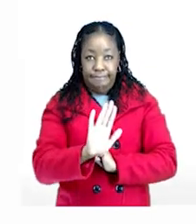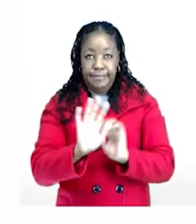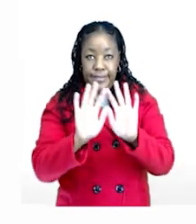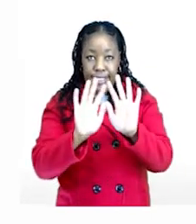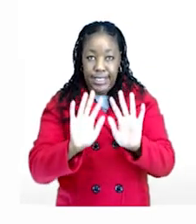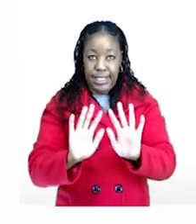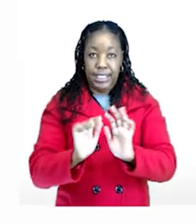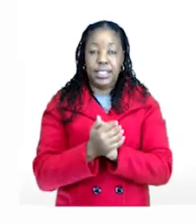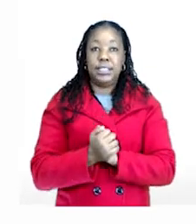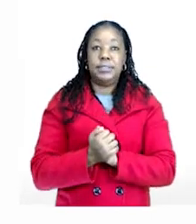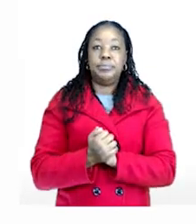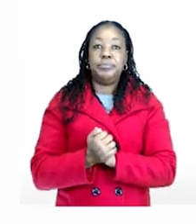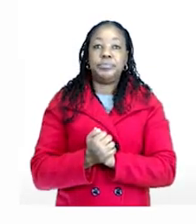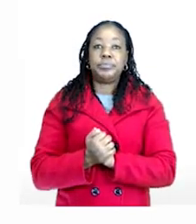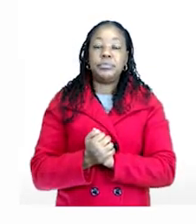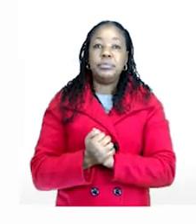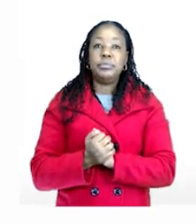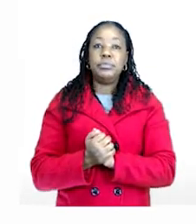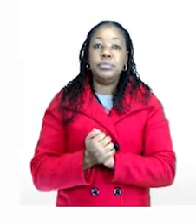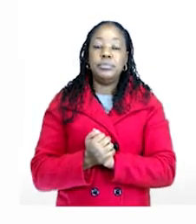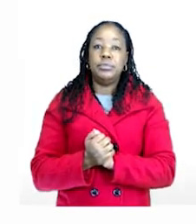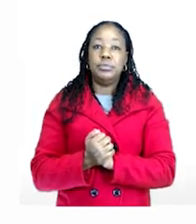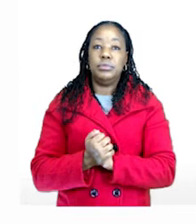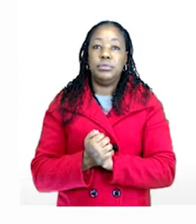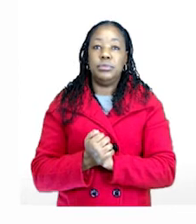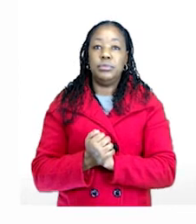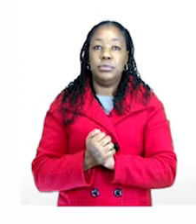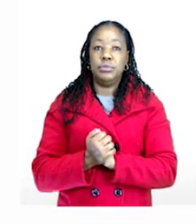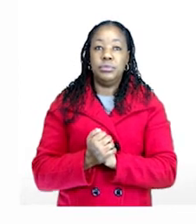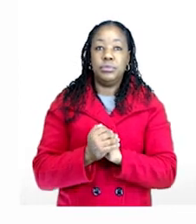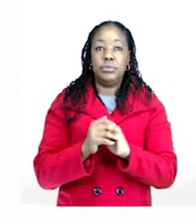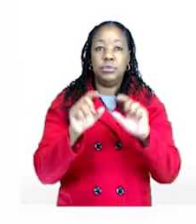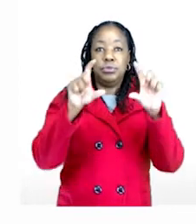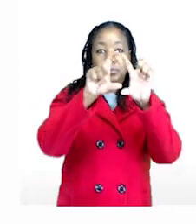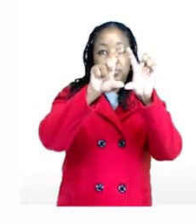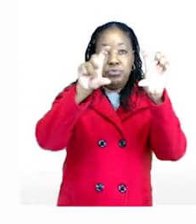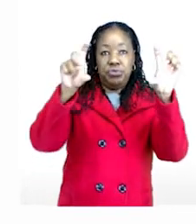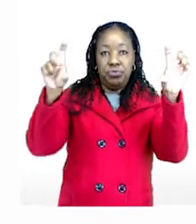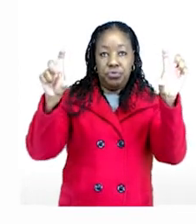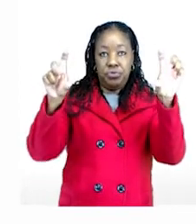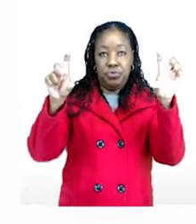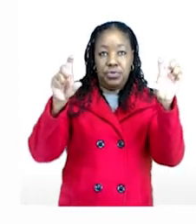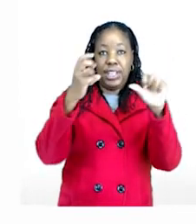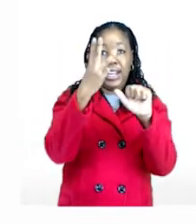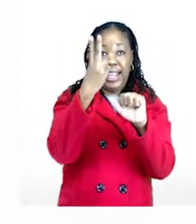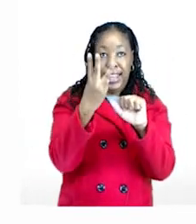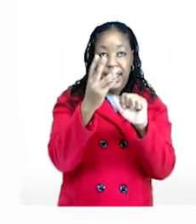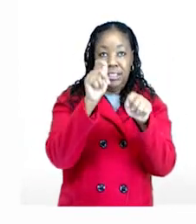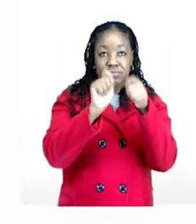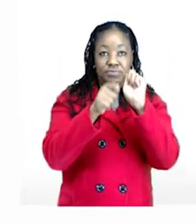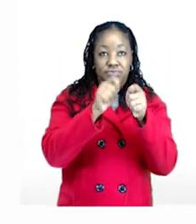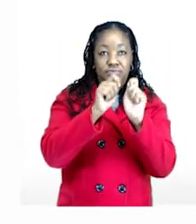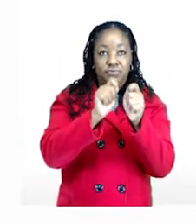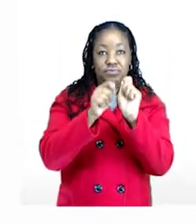of pictures on page 13. In the first row, we have 3